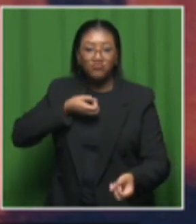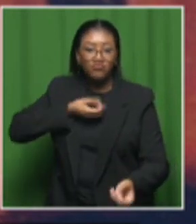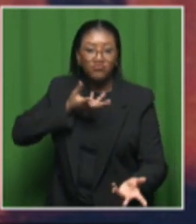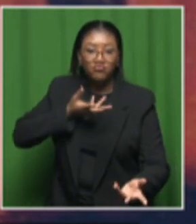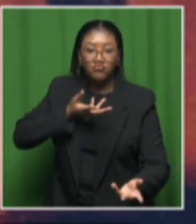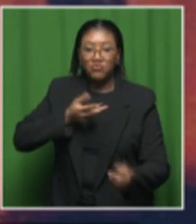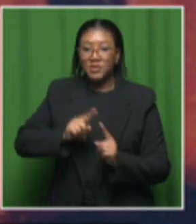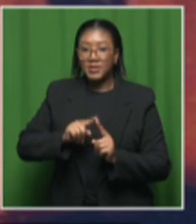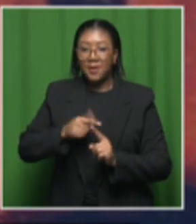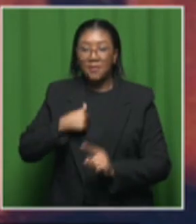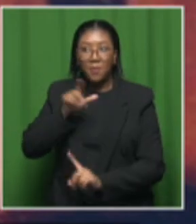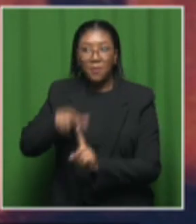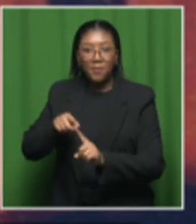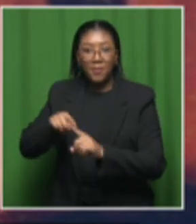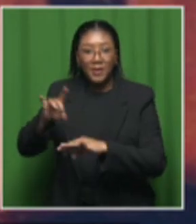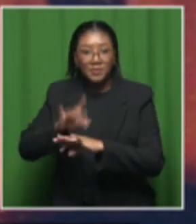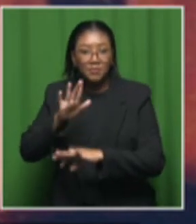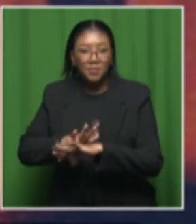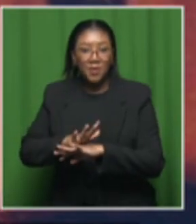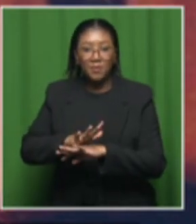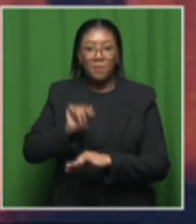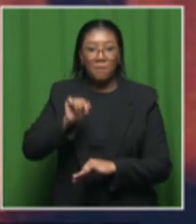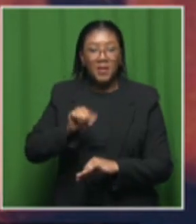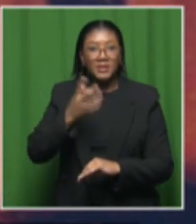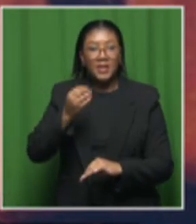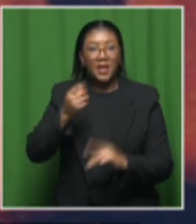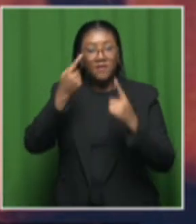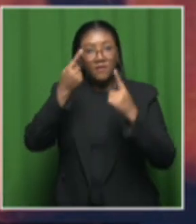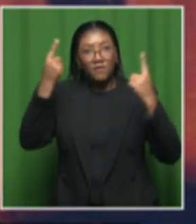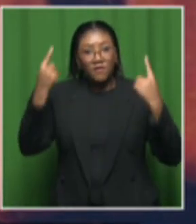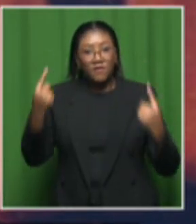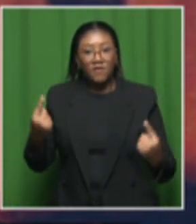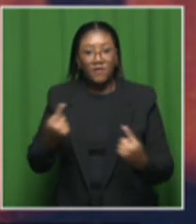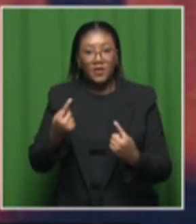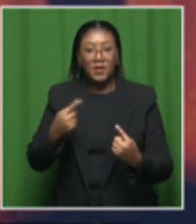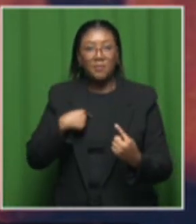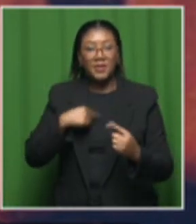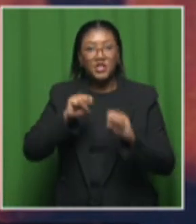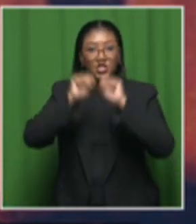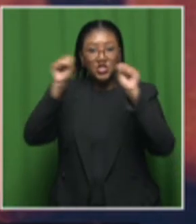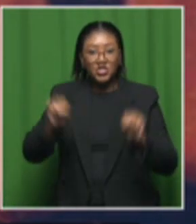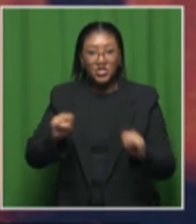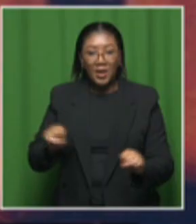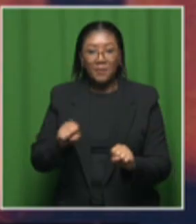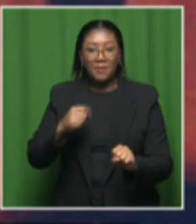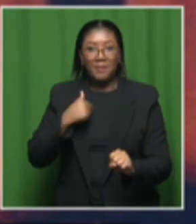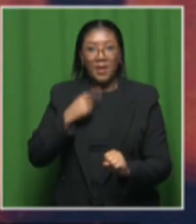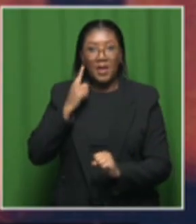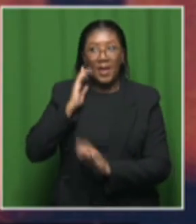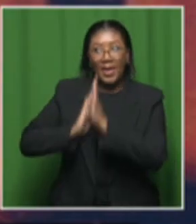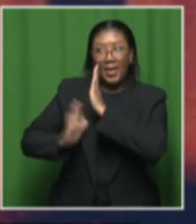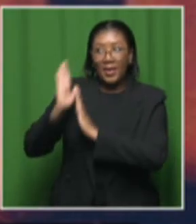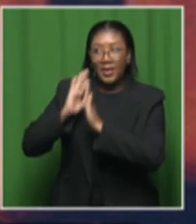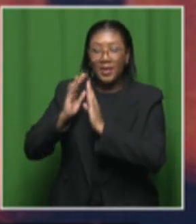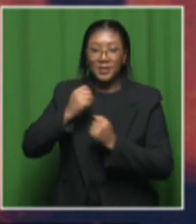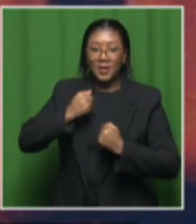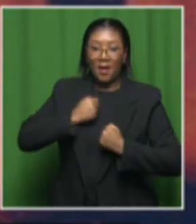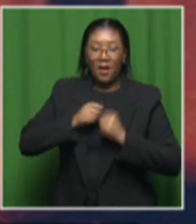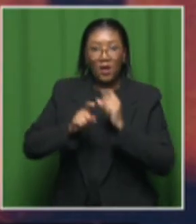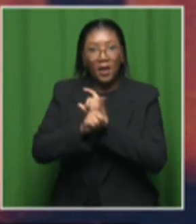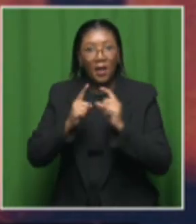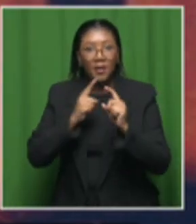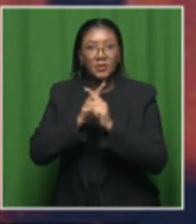married, for example, then there's a certain shape. So it's also a way of writing our histories. And so it's kind of moving away from the notion